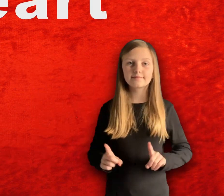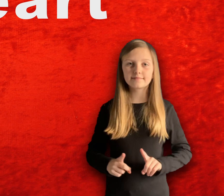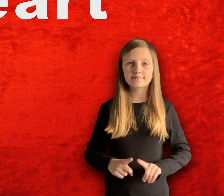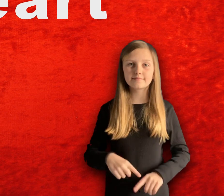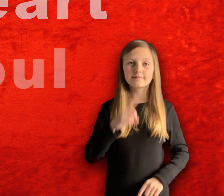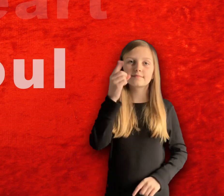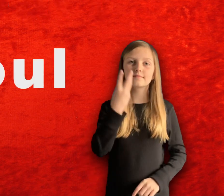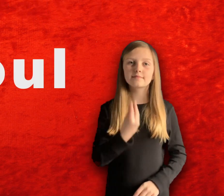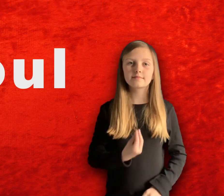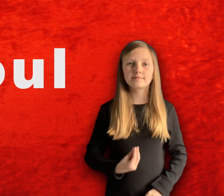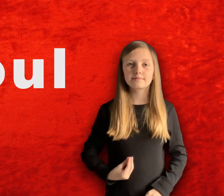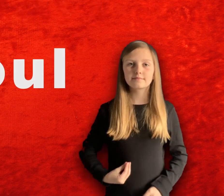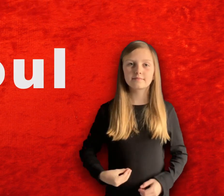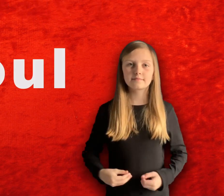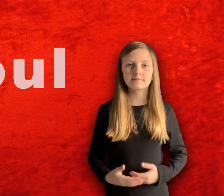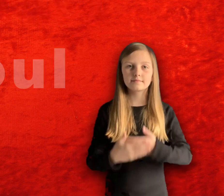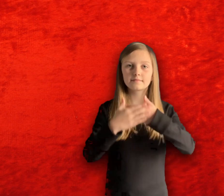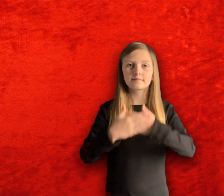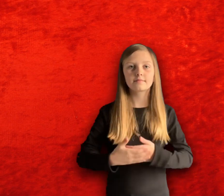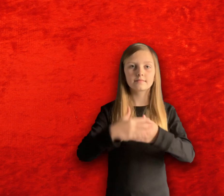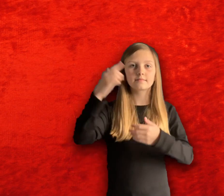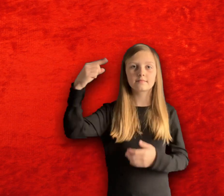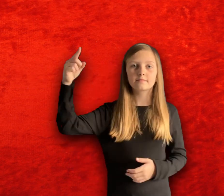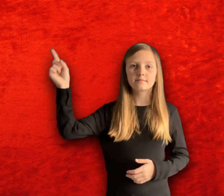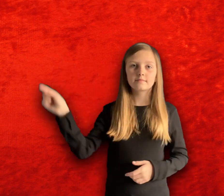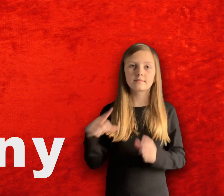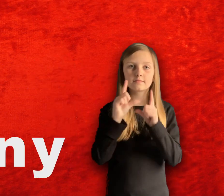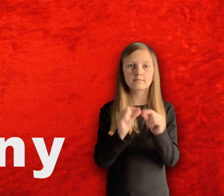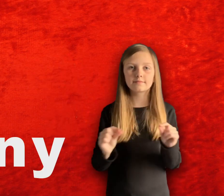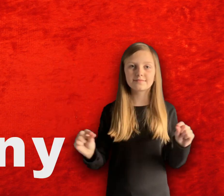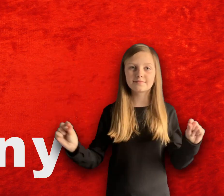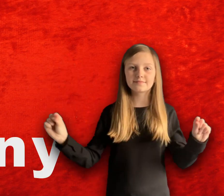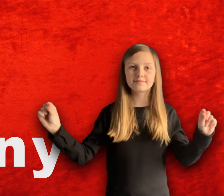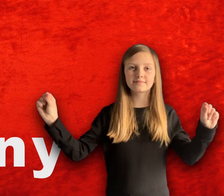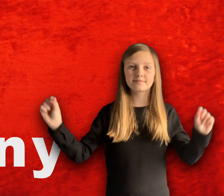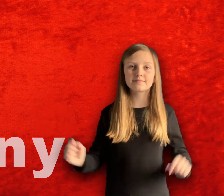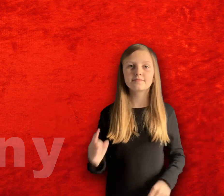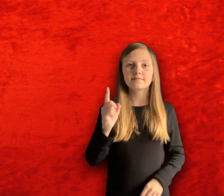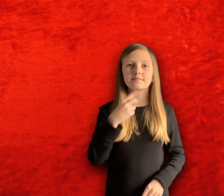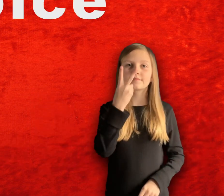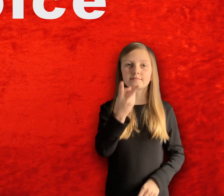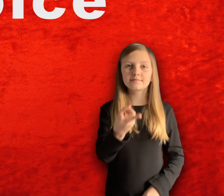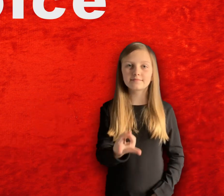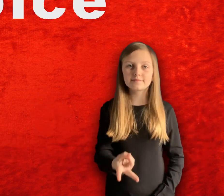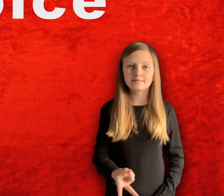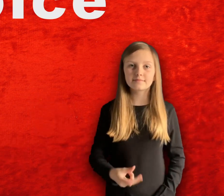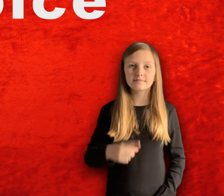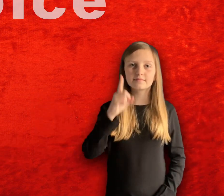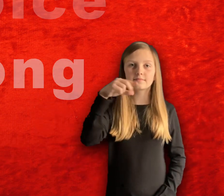heart, one song, together sing in harmony One